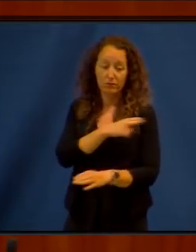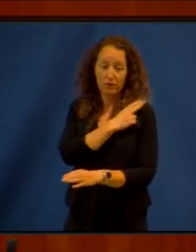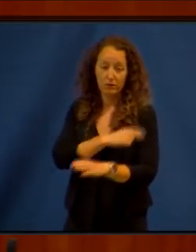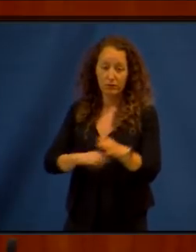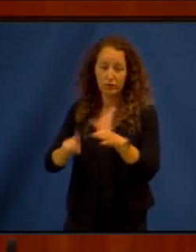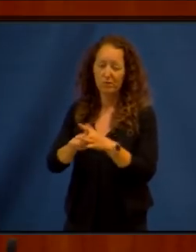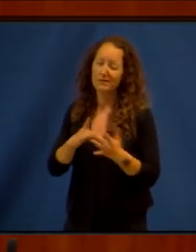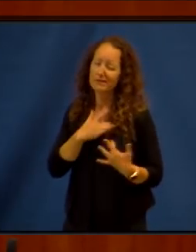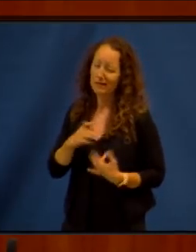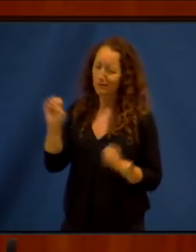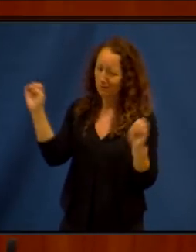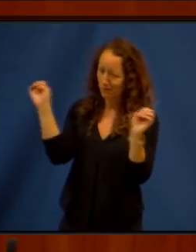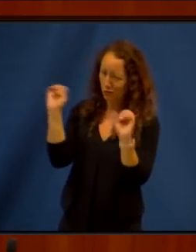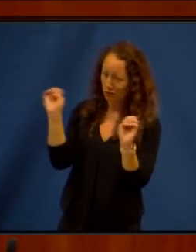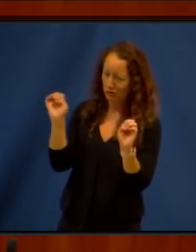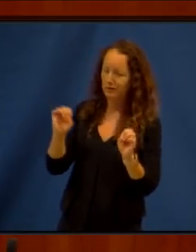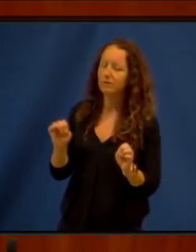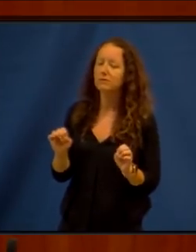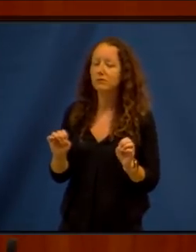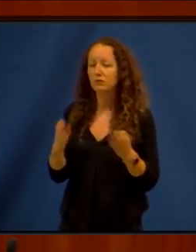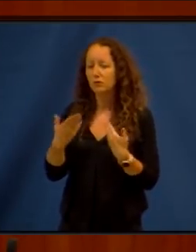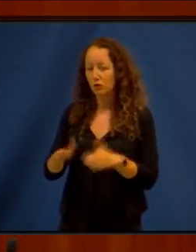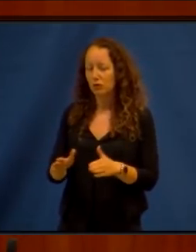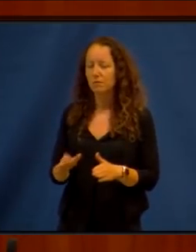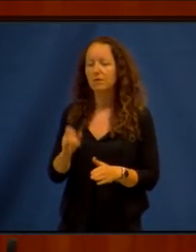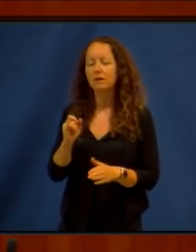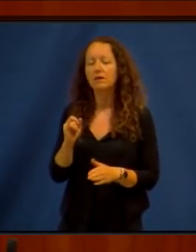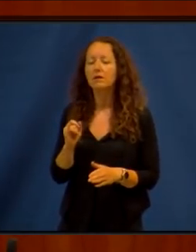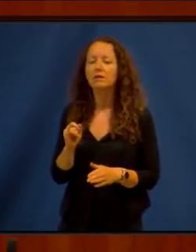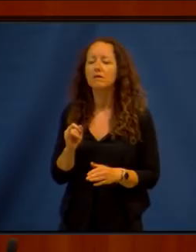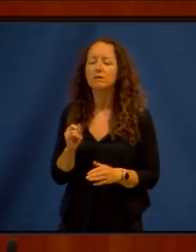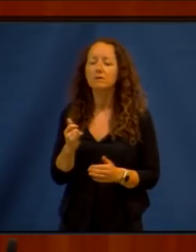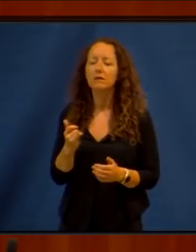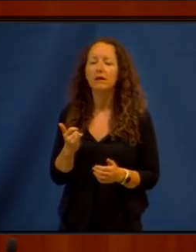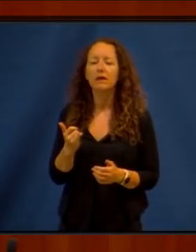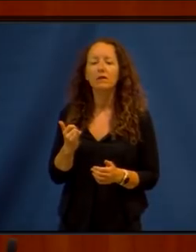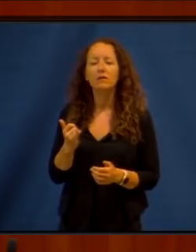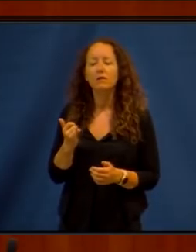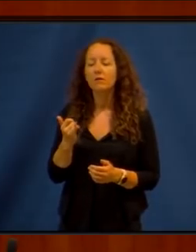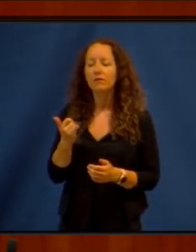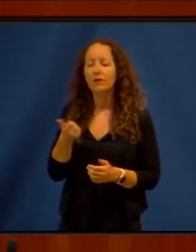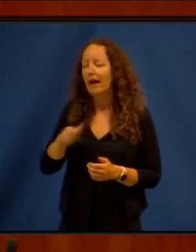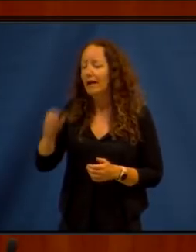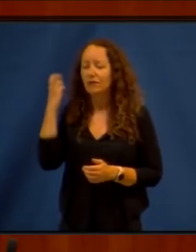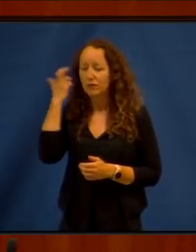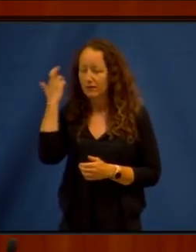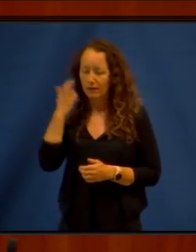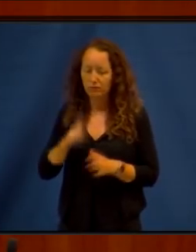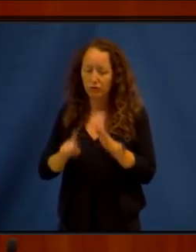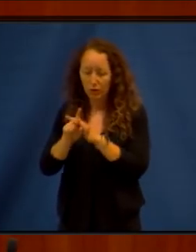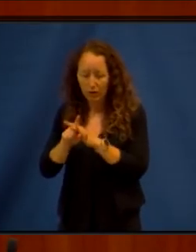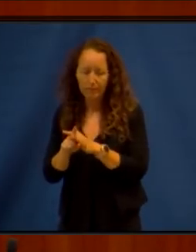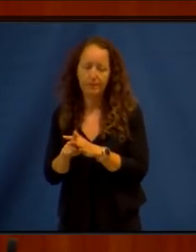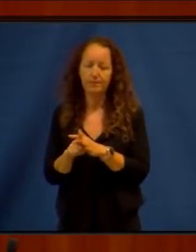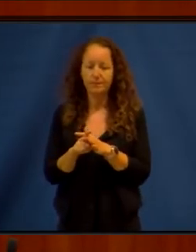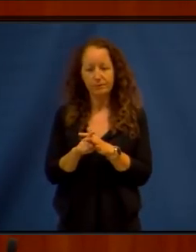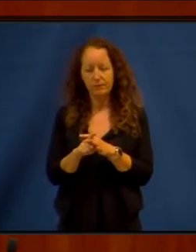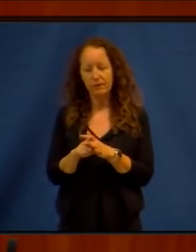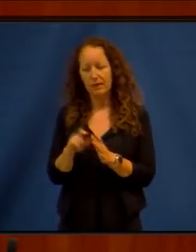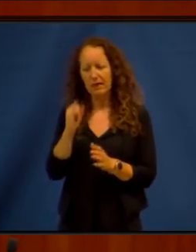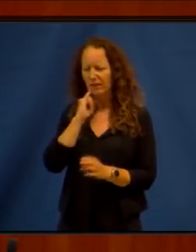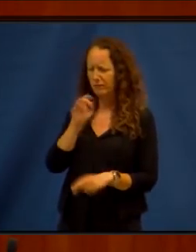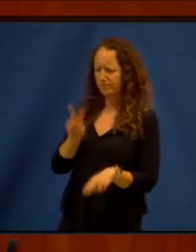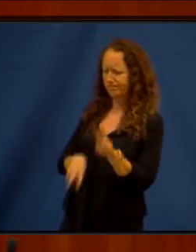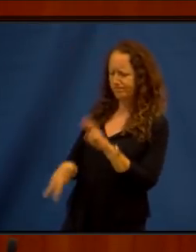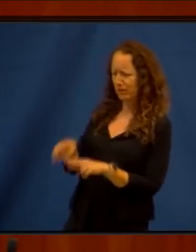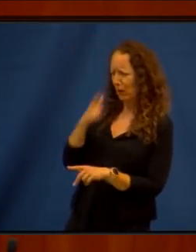other reasons as well, and they are exhibiting signs and symptoms that they may have the virus and they meet the criteria, the